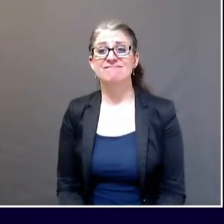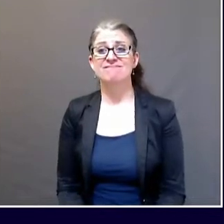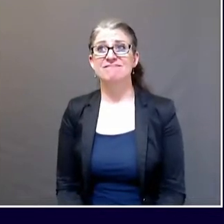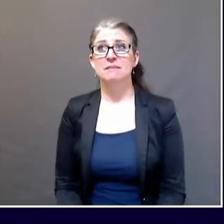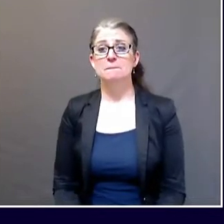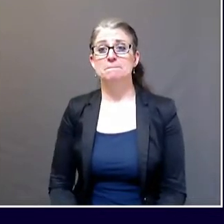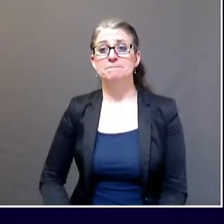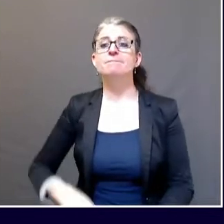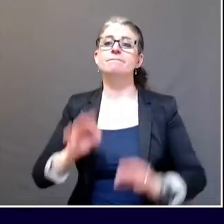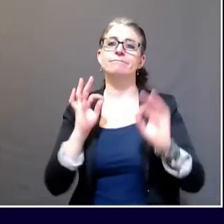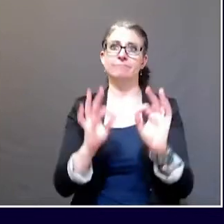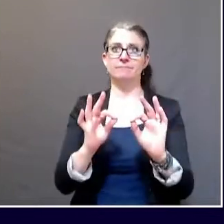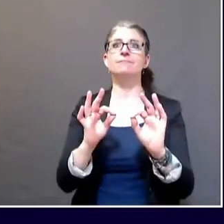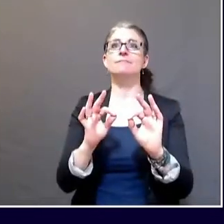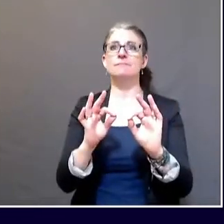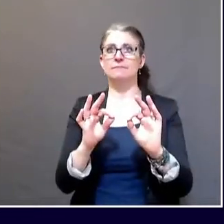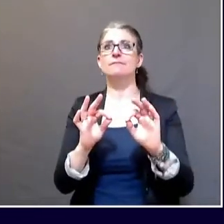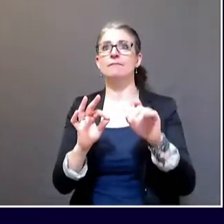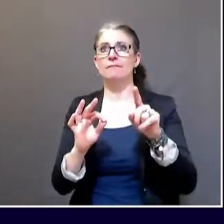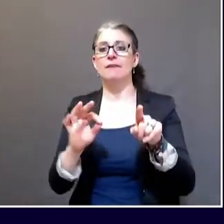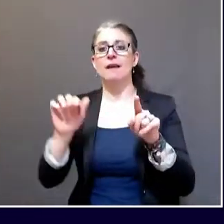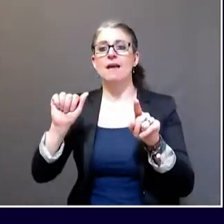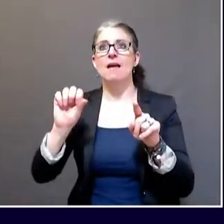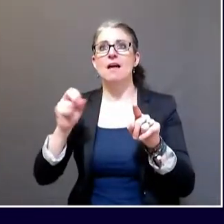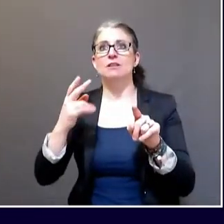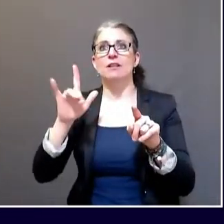now to Ashley Blackford over at WAGM.